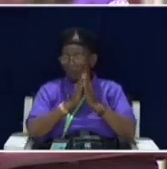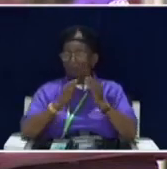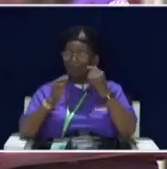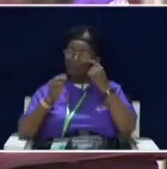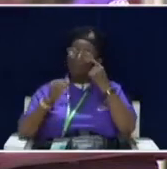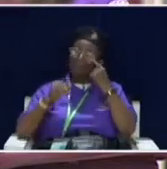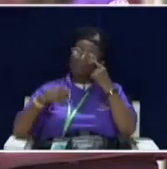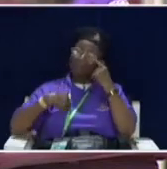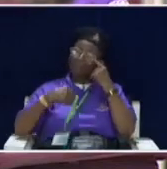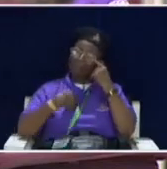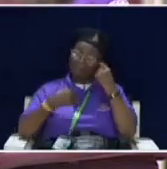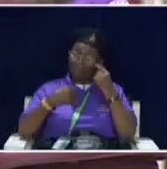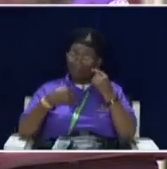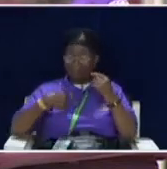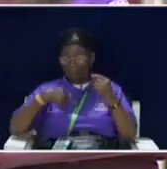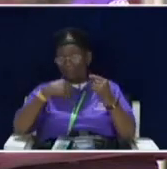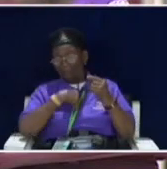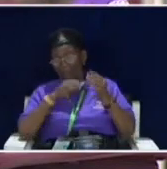We prayed.